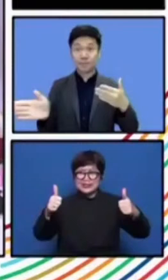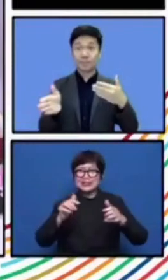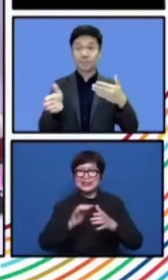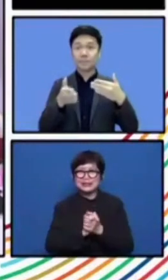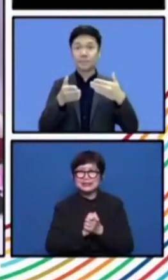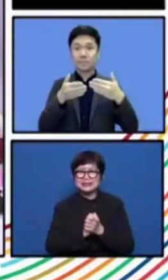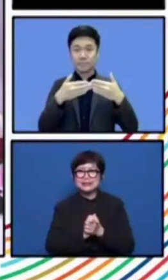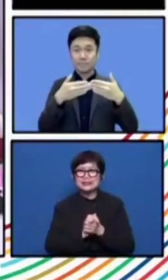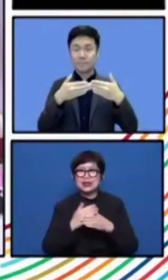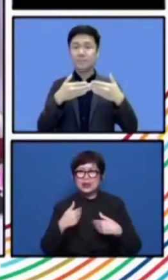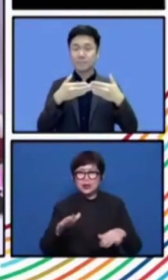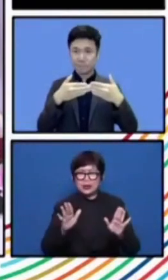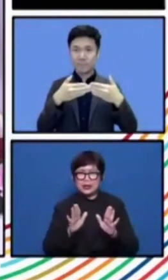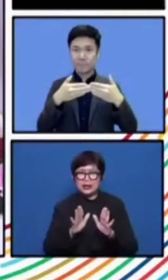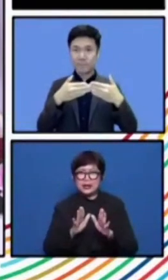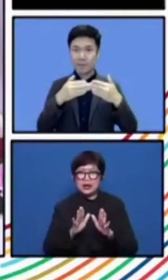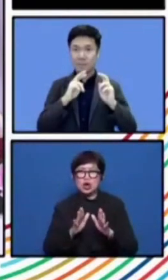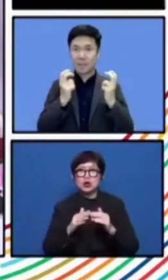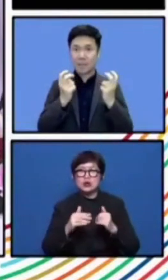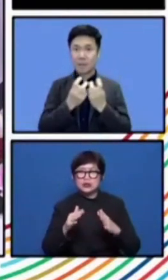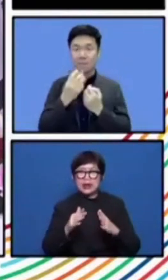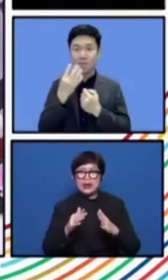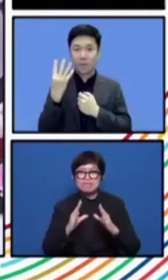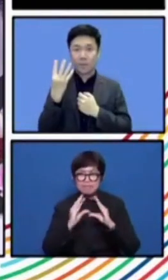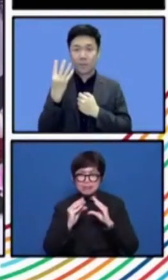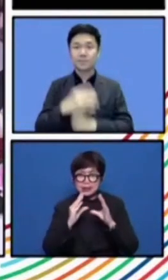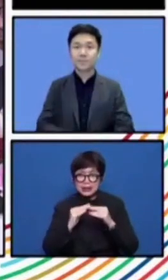the deliberations on Round Table four